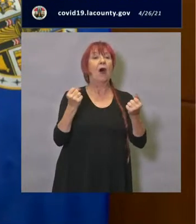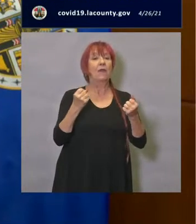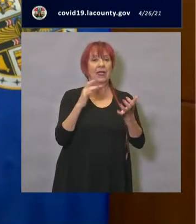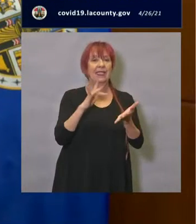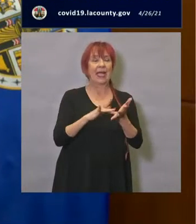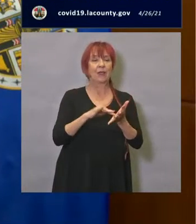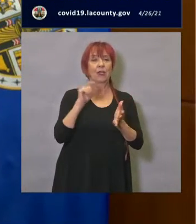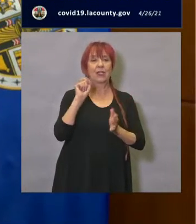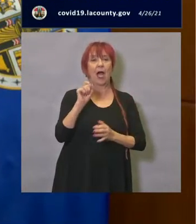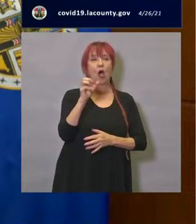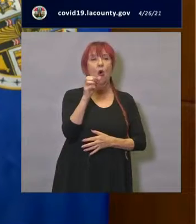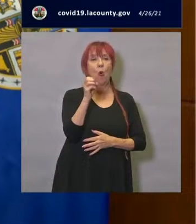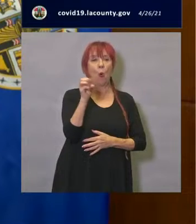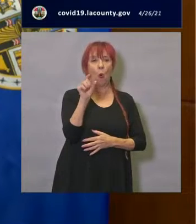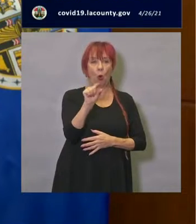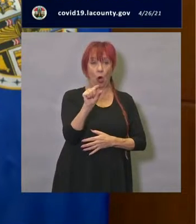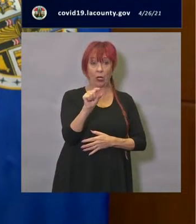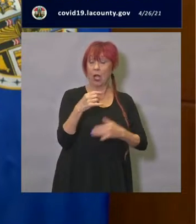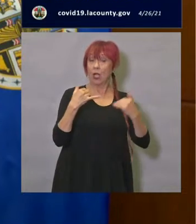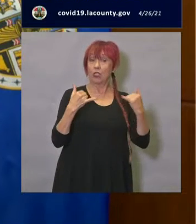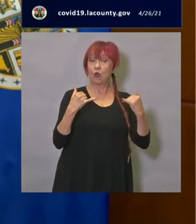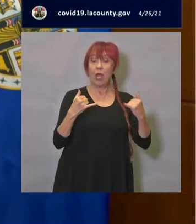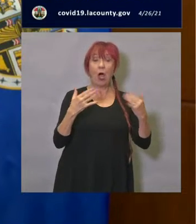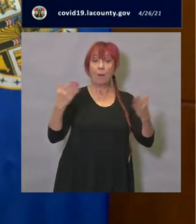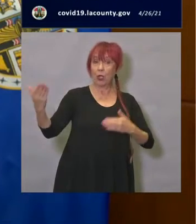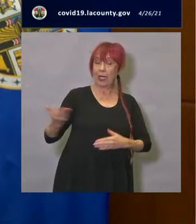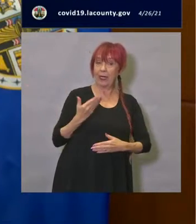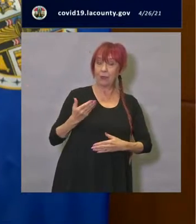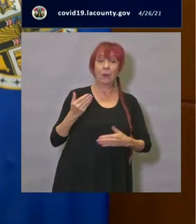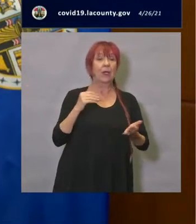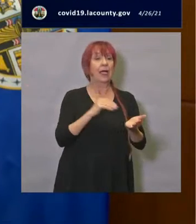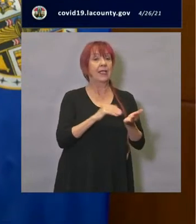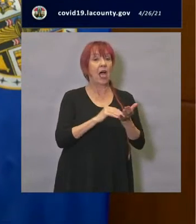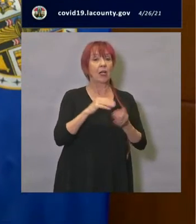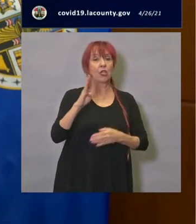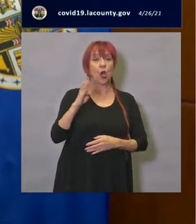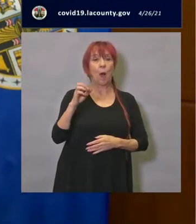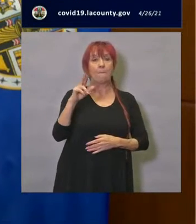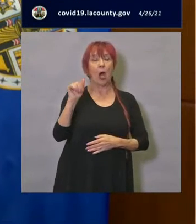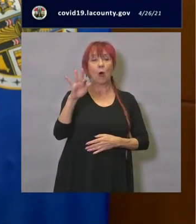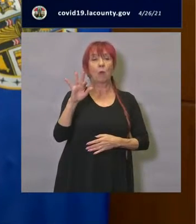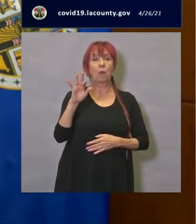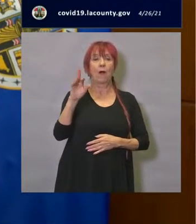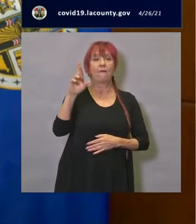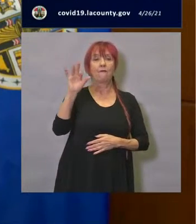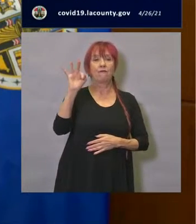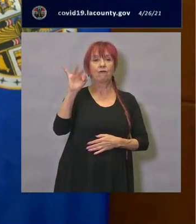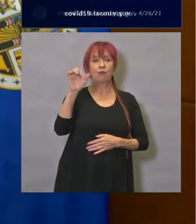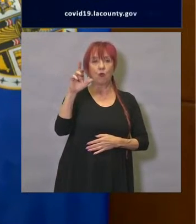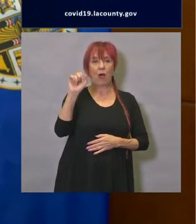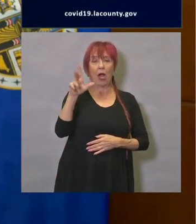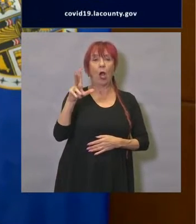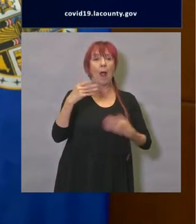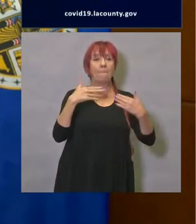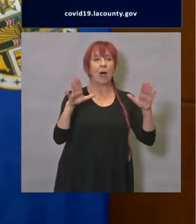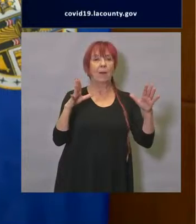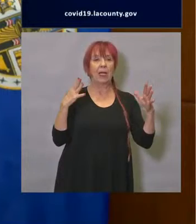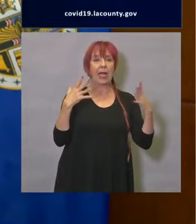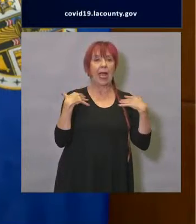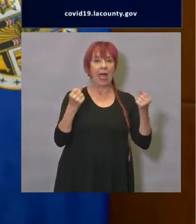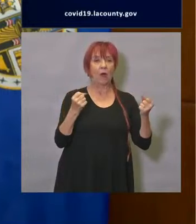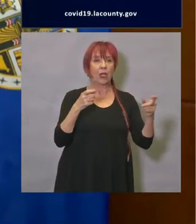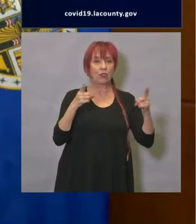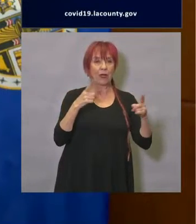lacountyhelpcenter.org. And with that, I want to now introduce Dr. Barbara Ferrer, our Public Health Director, for her